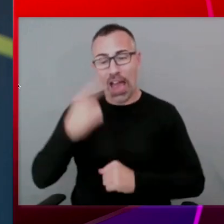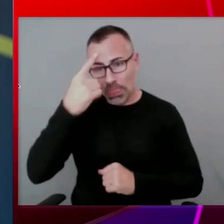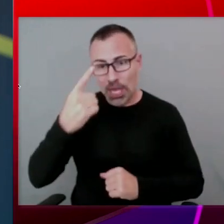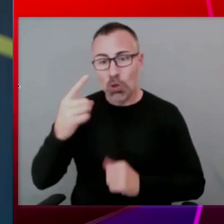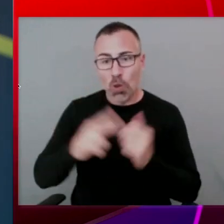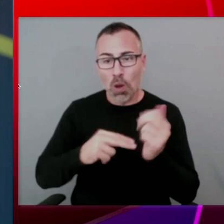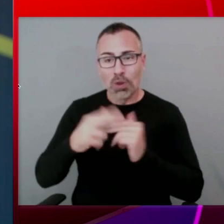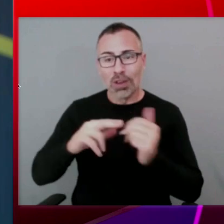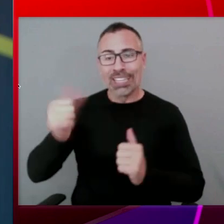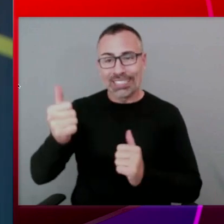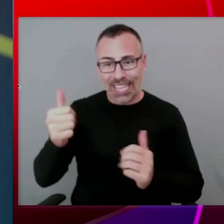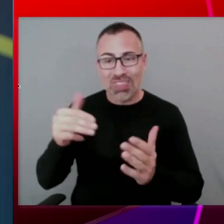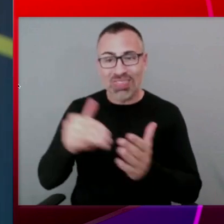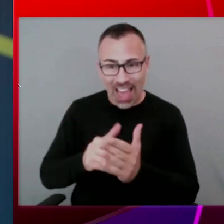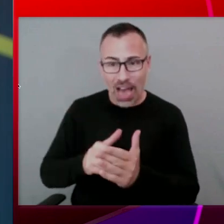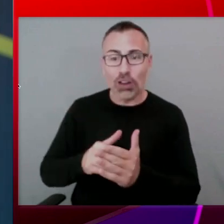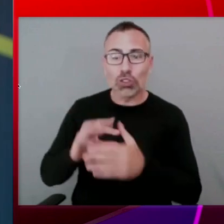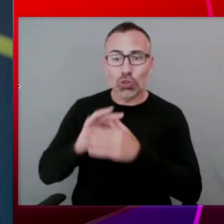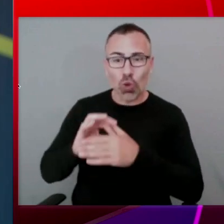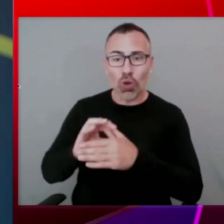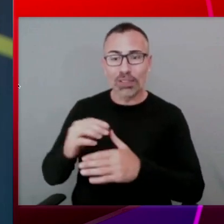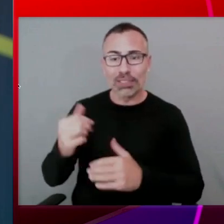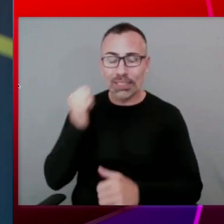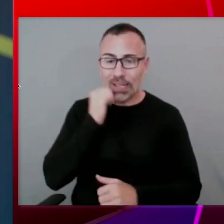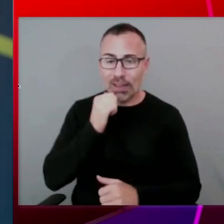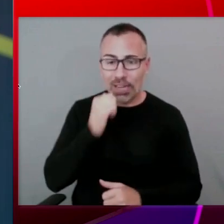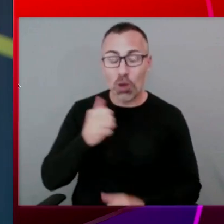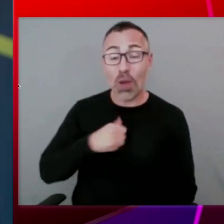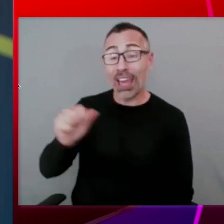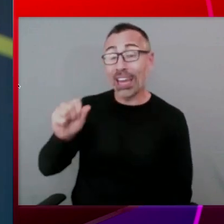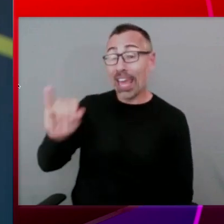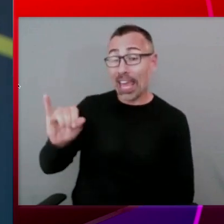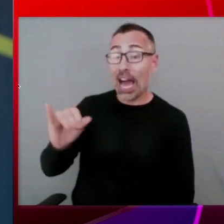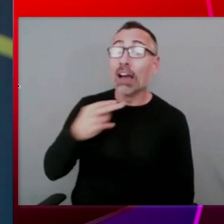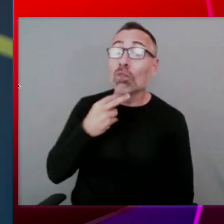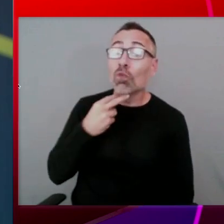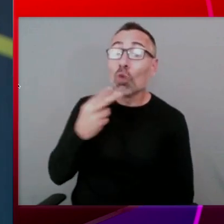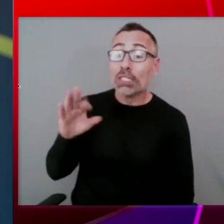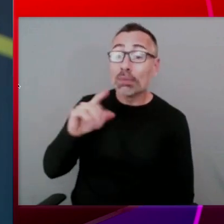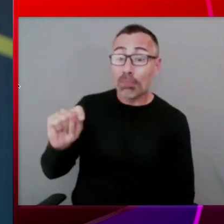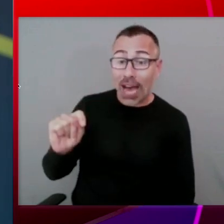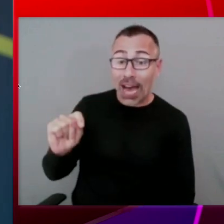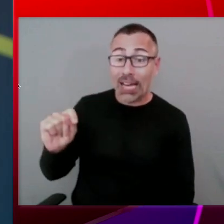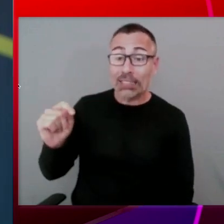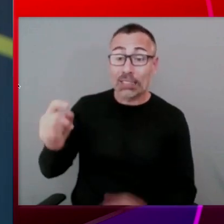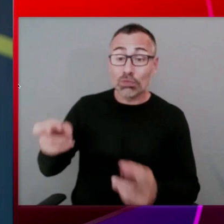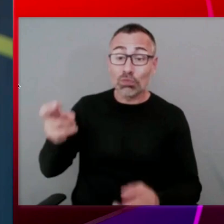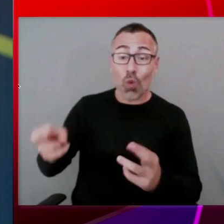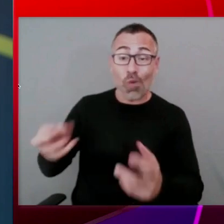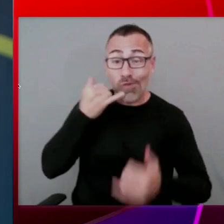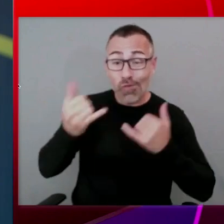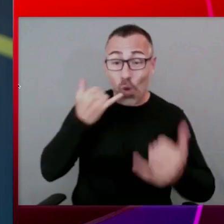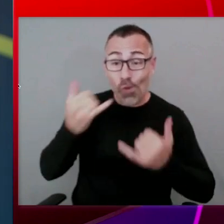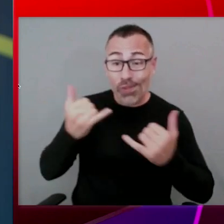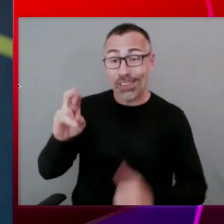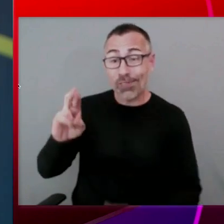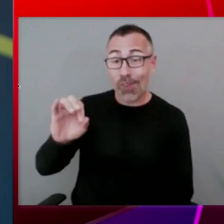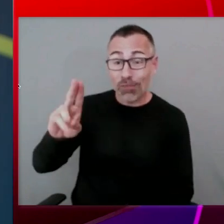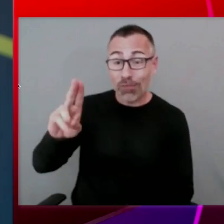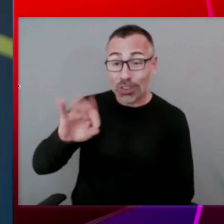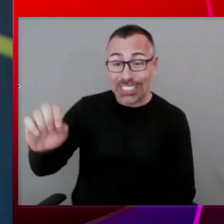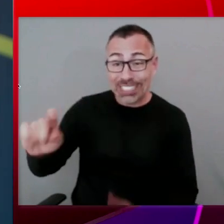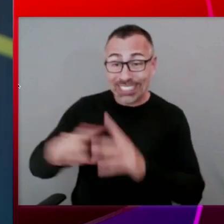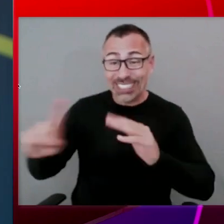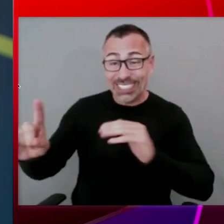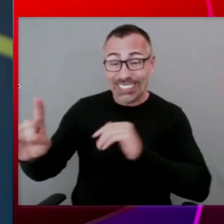day. Wow. We had AI voice bots actually phoning refugees, making sure they were receiving aid, making sure they were receiving accommodation, and